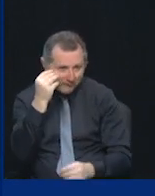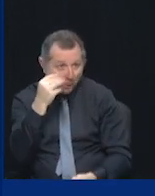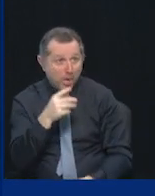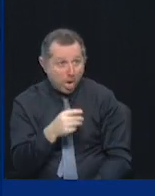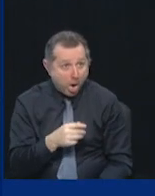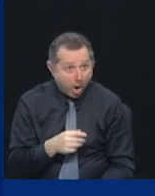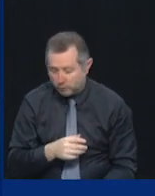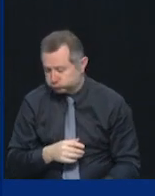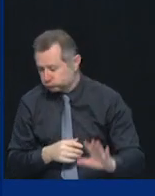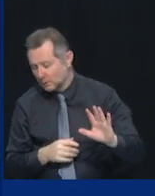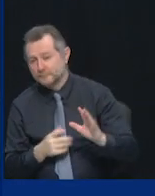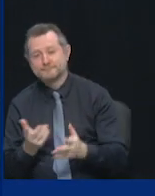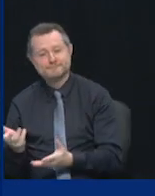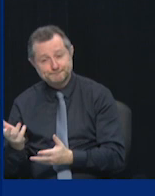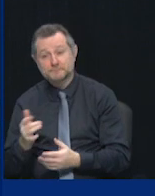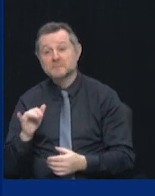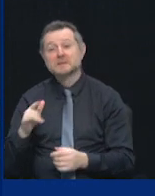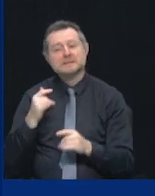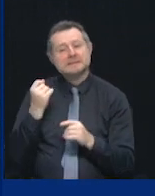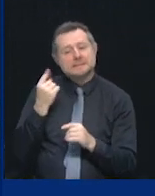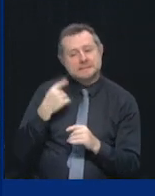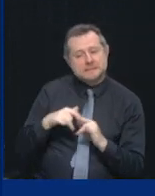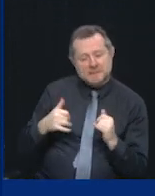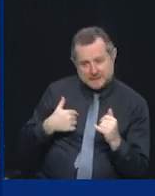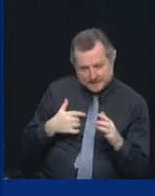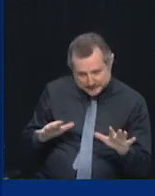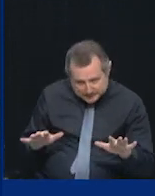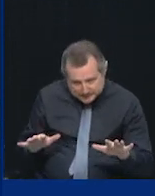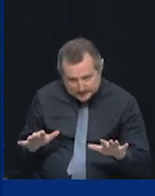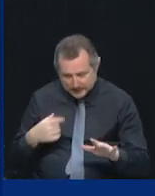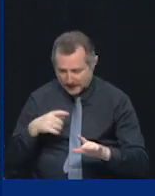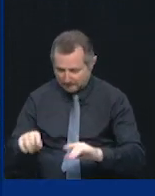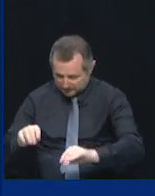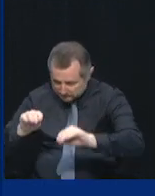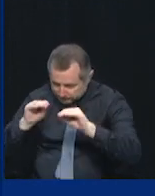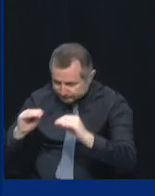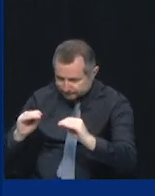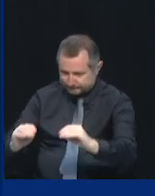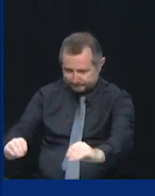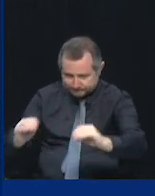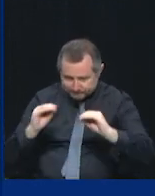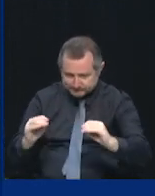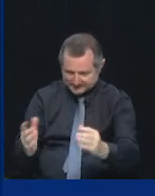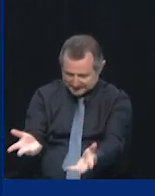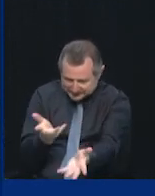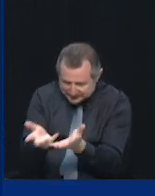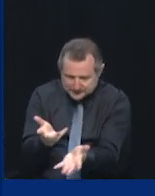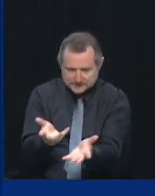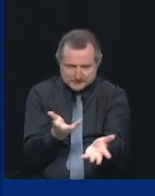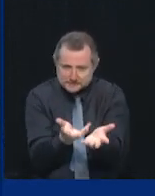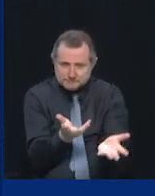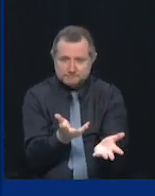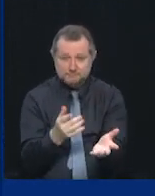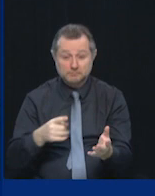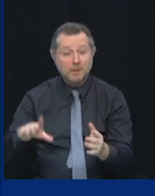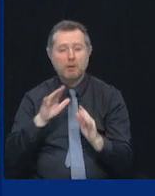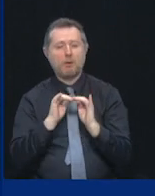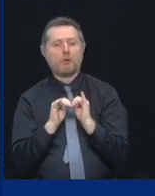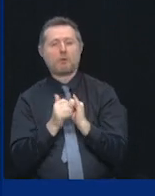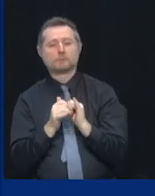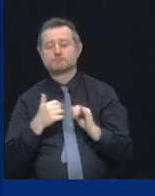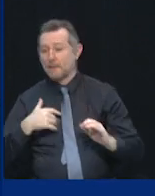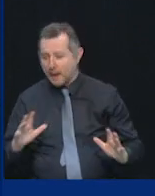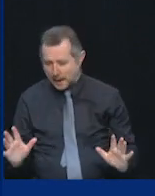But we also have to attack the doubtful problem. What's the key to supercharging the vaccination